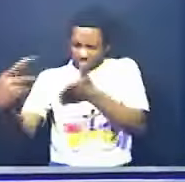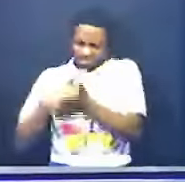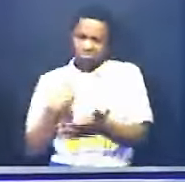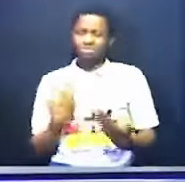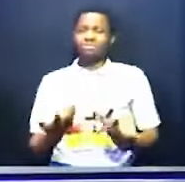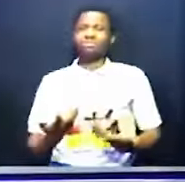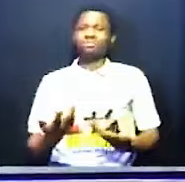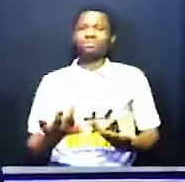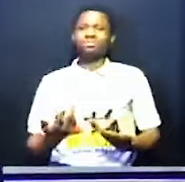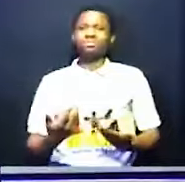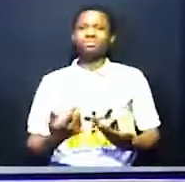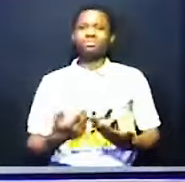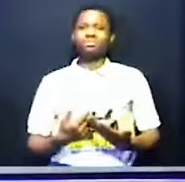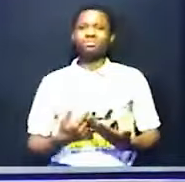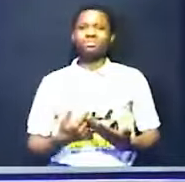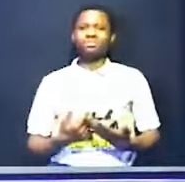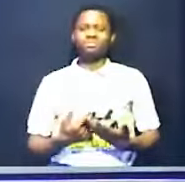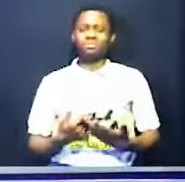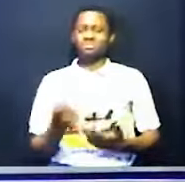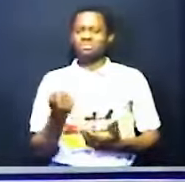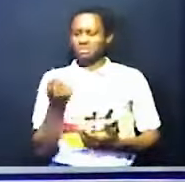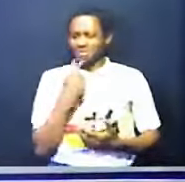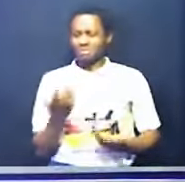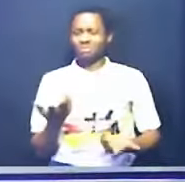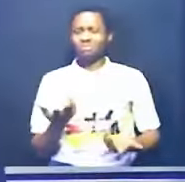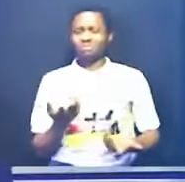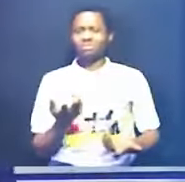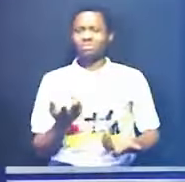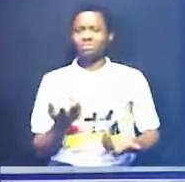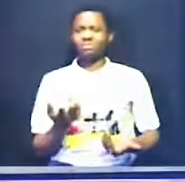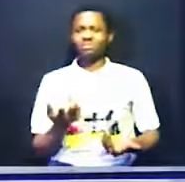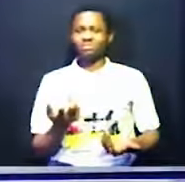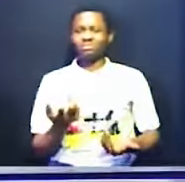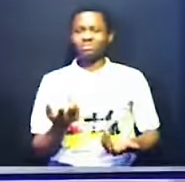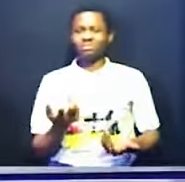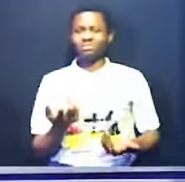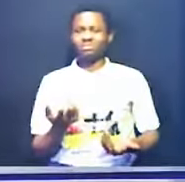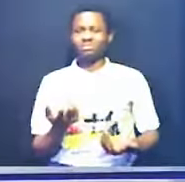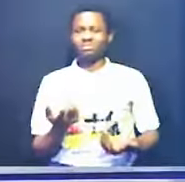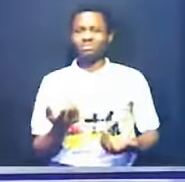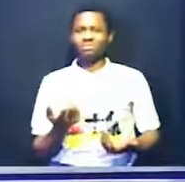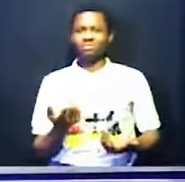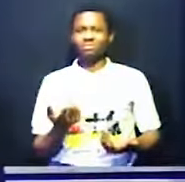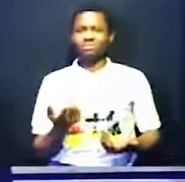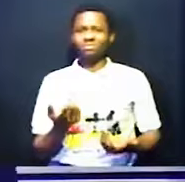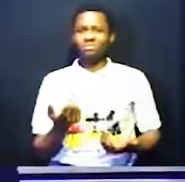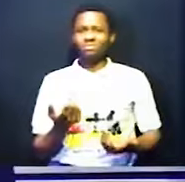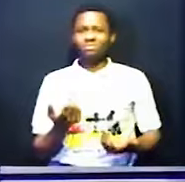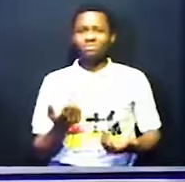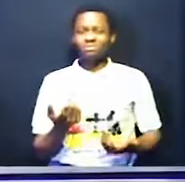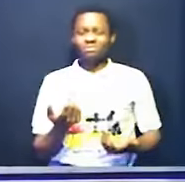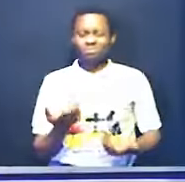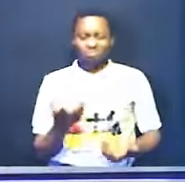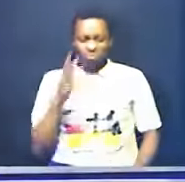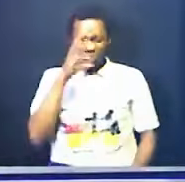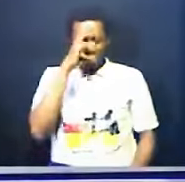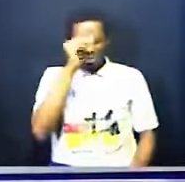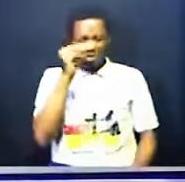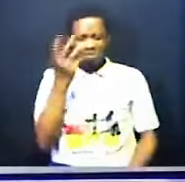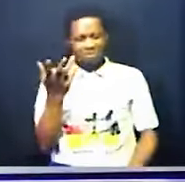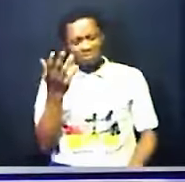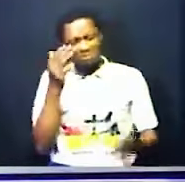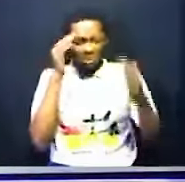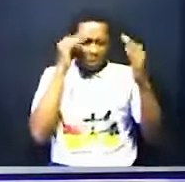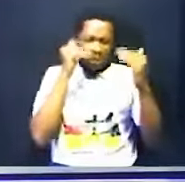Uncume. You should tell me. One can tell me. Look at that. The young man was expecting some rebuke